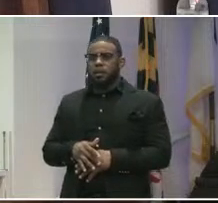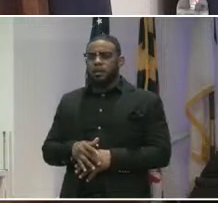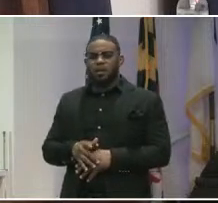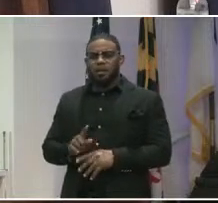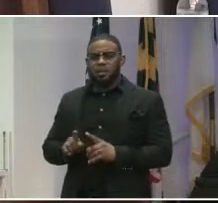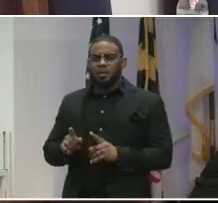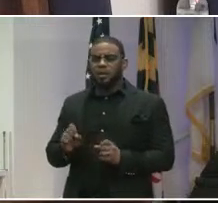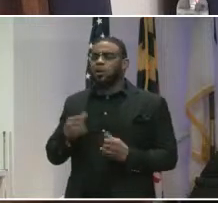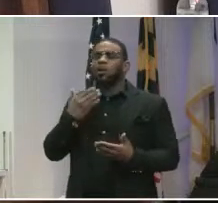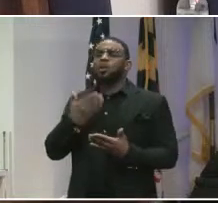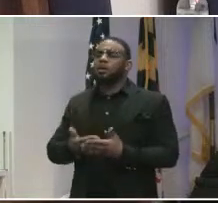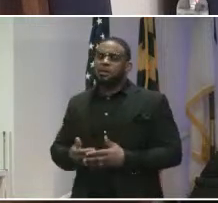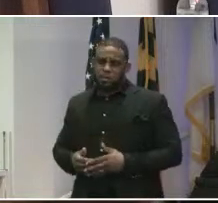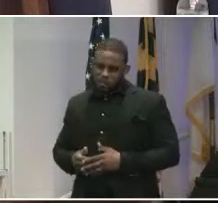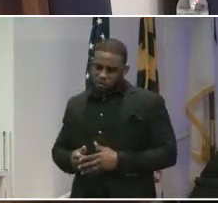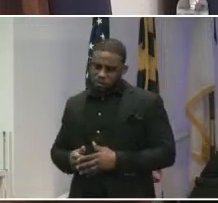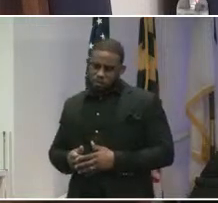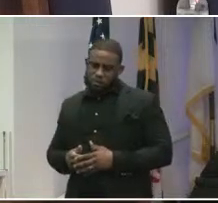But it was so good.